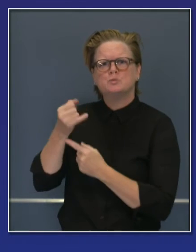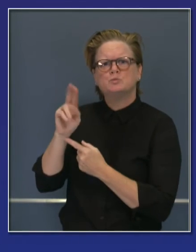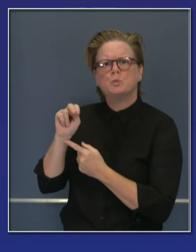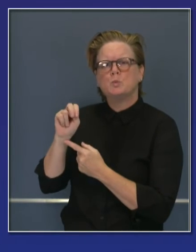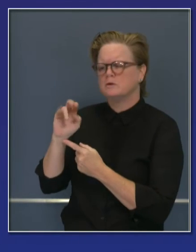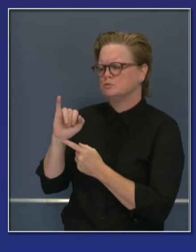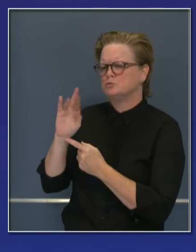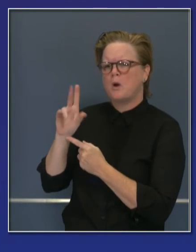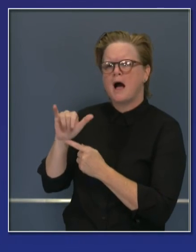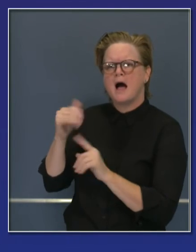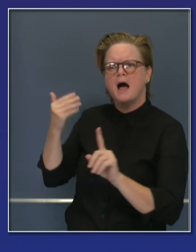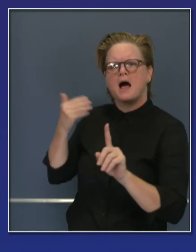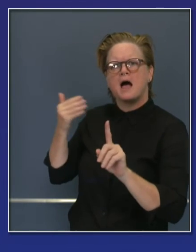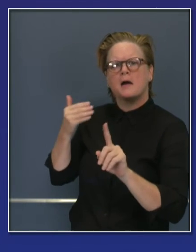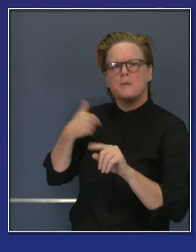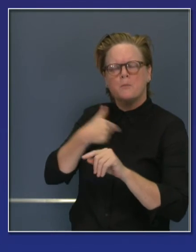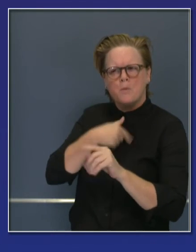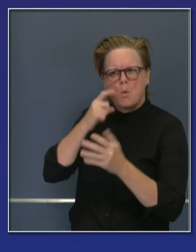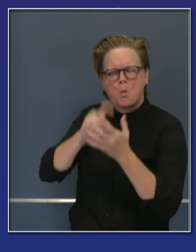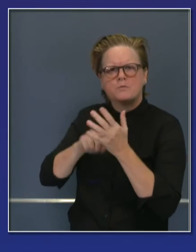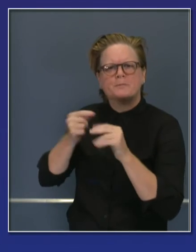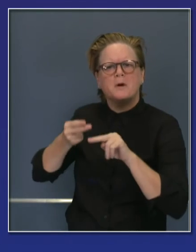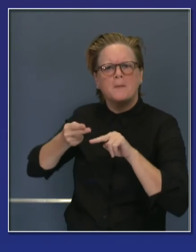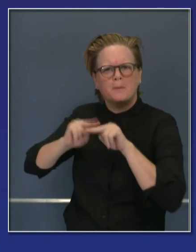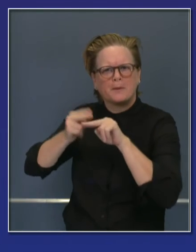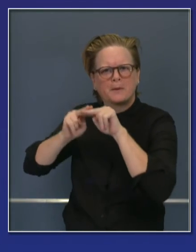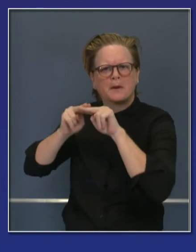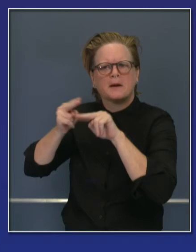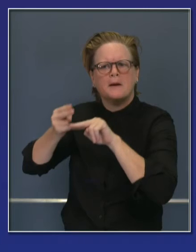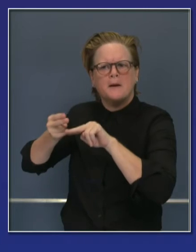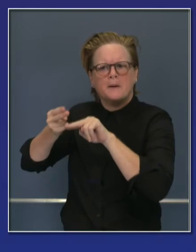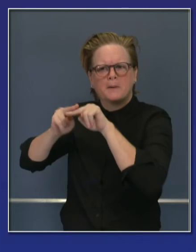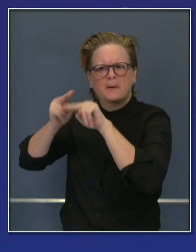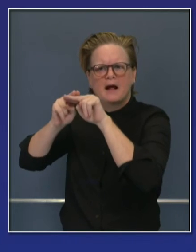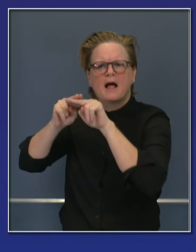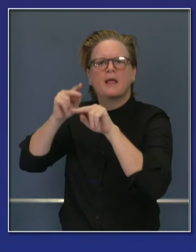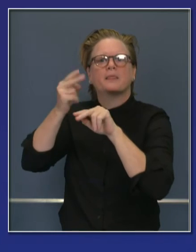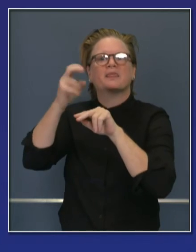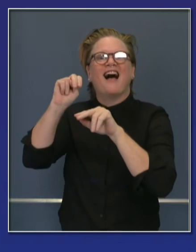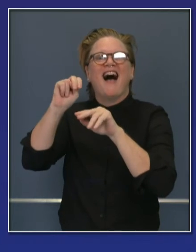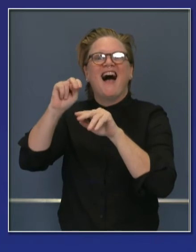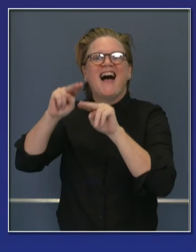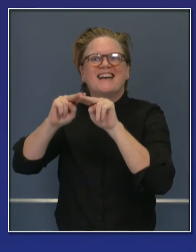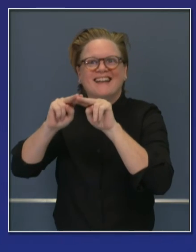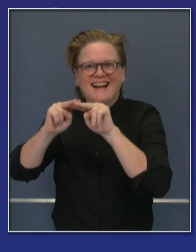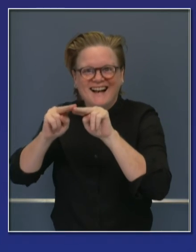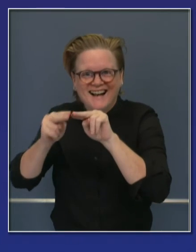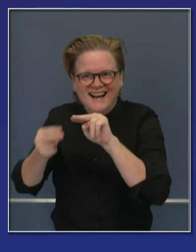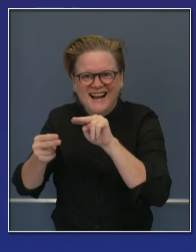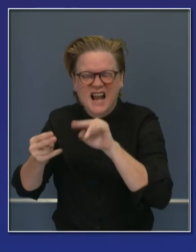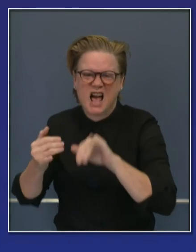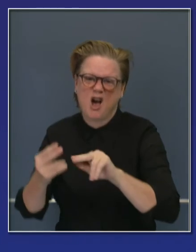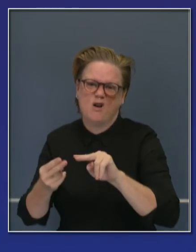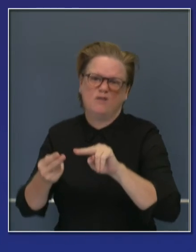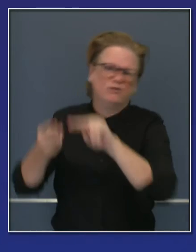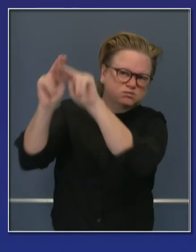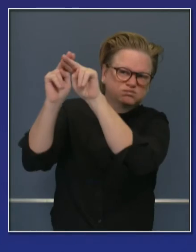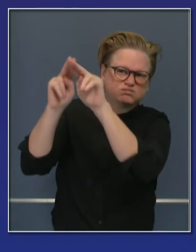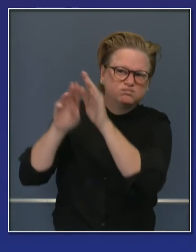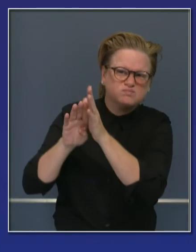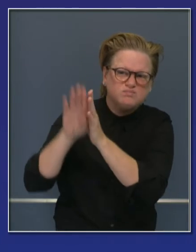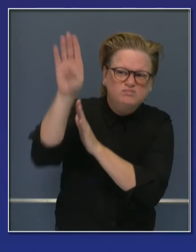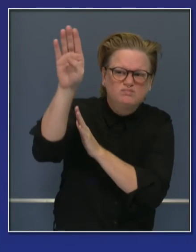hospitals across the state that are telling us that their census, the number of people with COVID-19 in their hospitals, is higher than it's ever